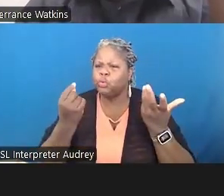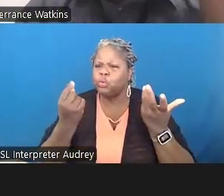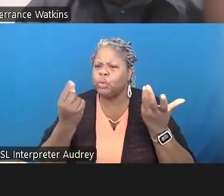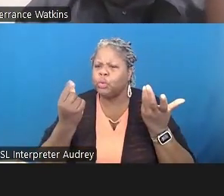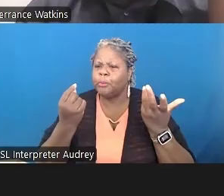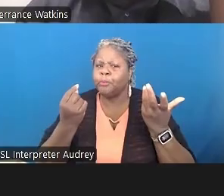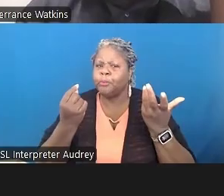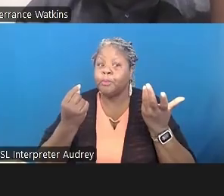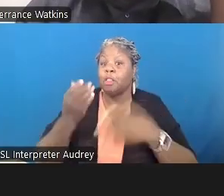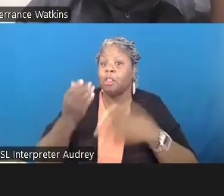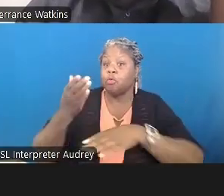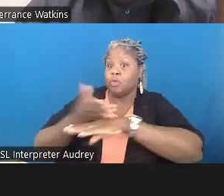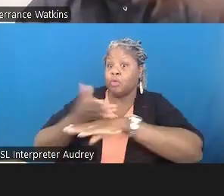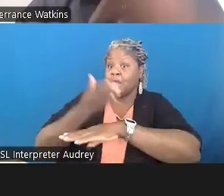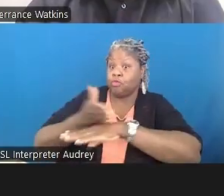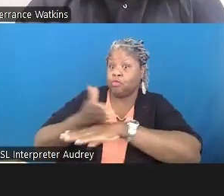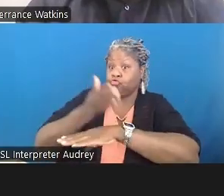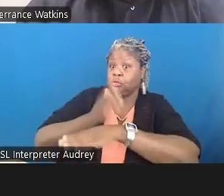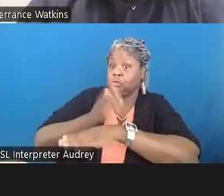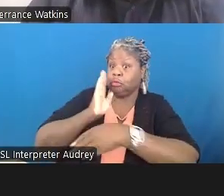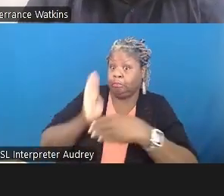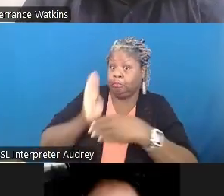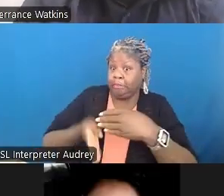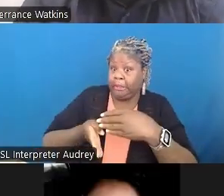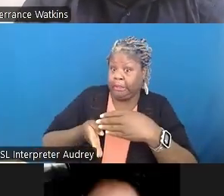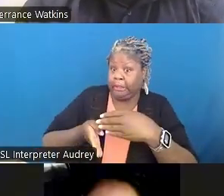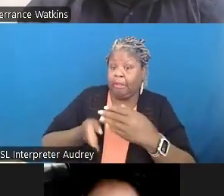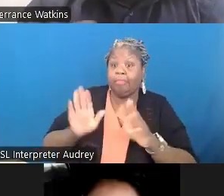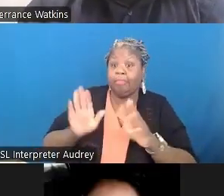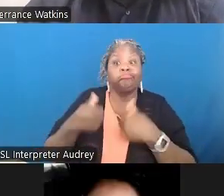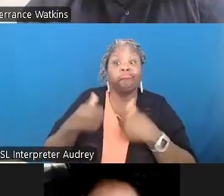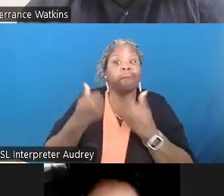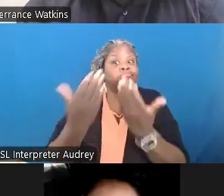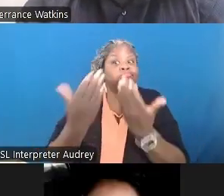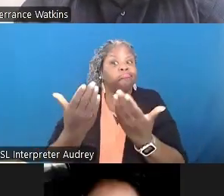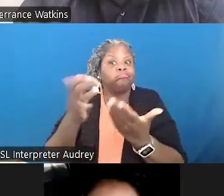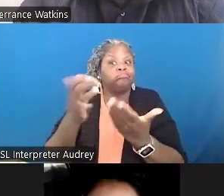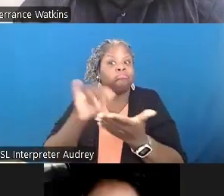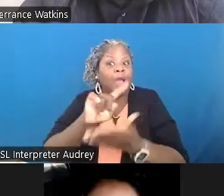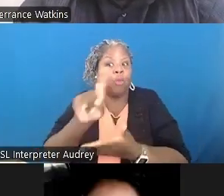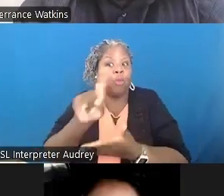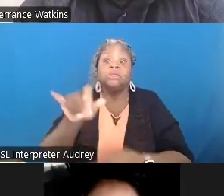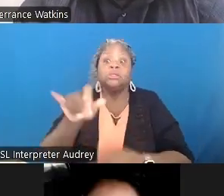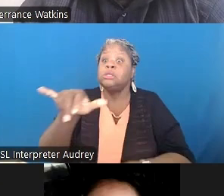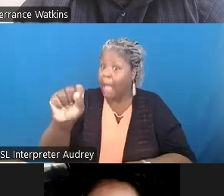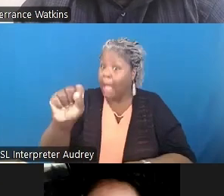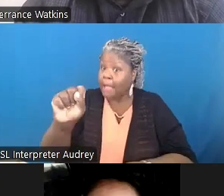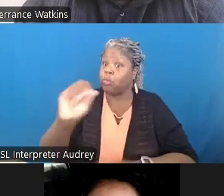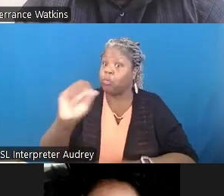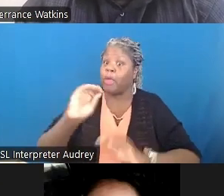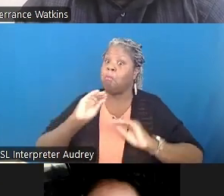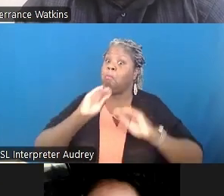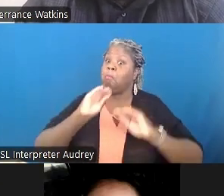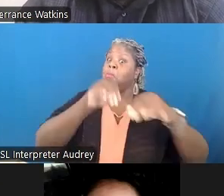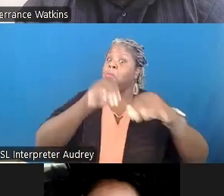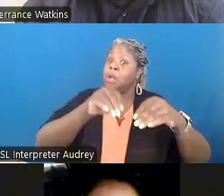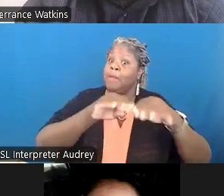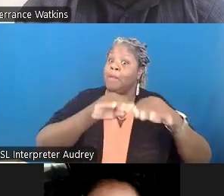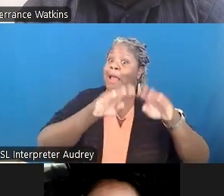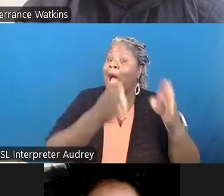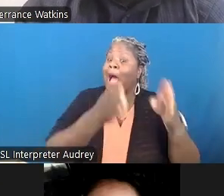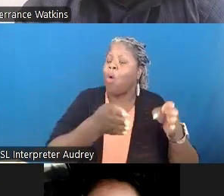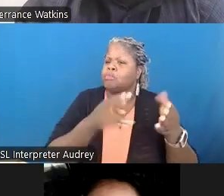With the renovation completed, this was the question that was posed. Yes, we put people in housing, but what is the program that we are